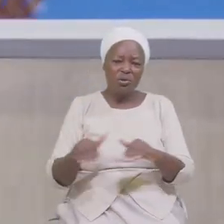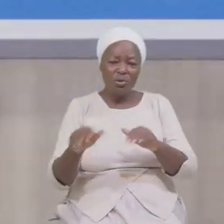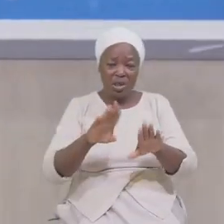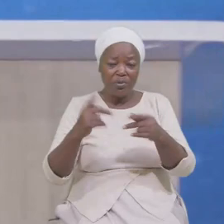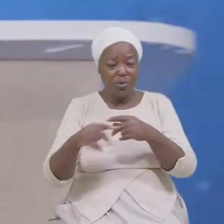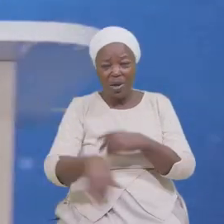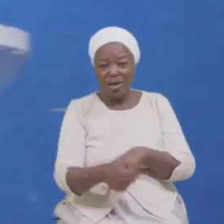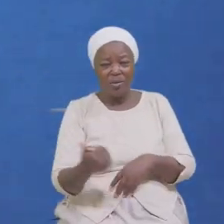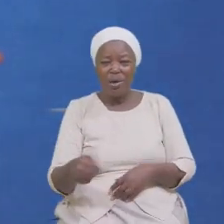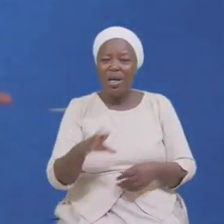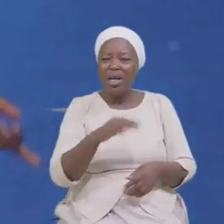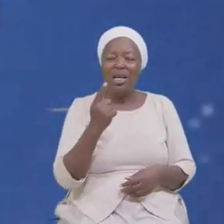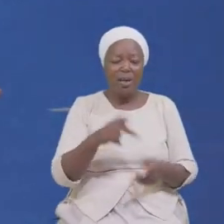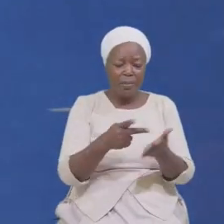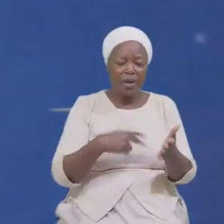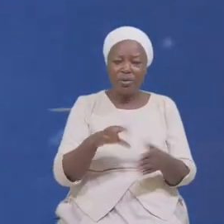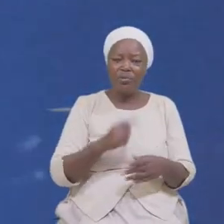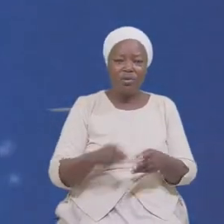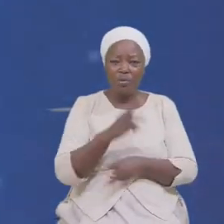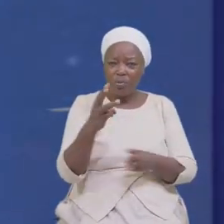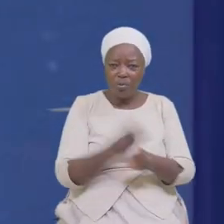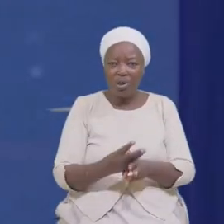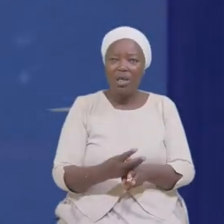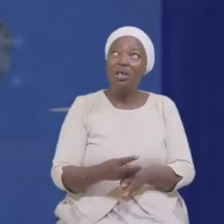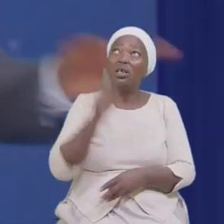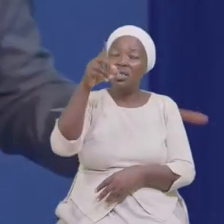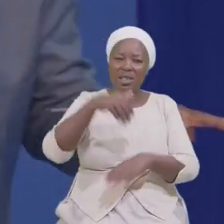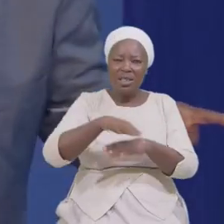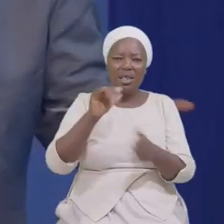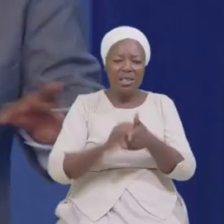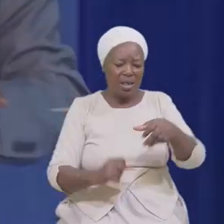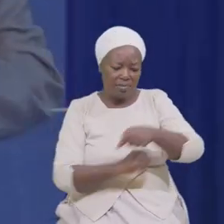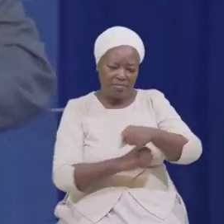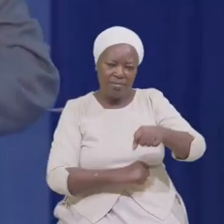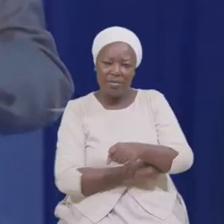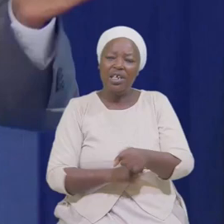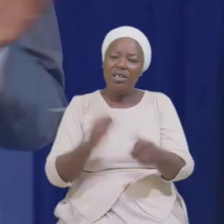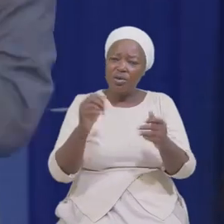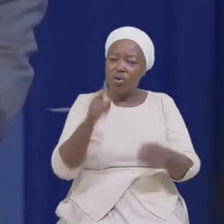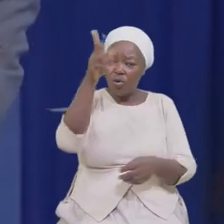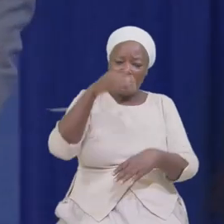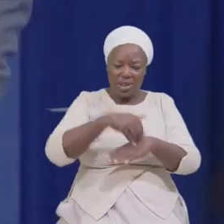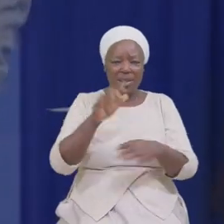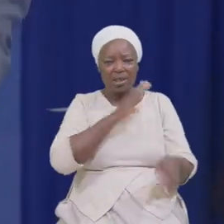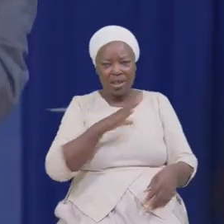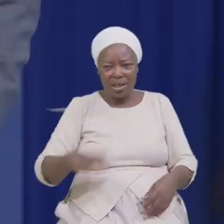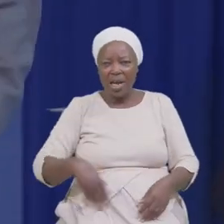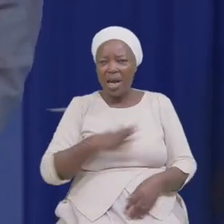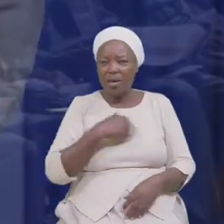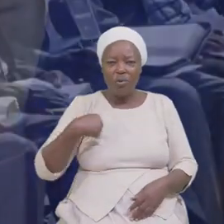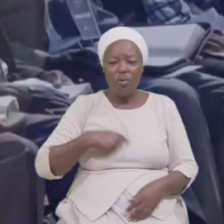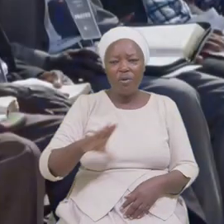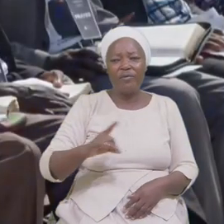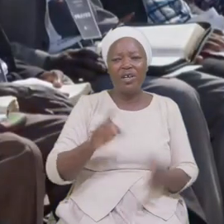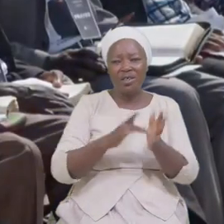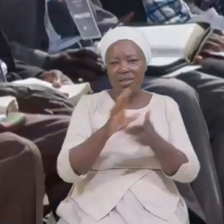any part of the world, he sent the cornerstone, he sent Christ, and will find him. He'll be